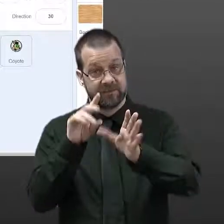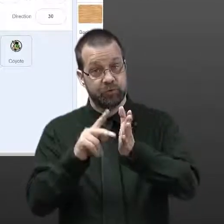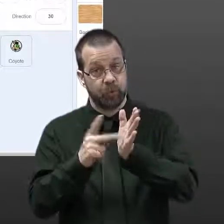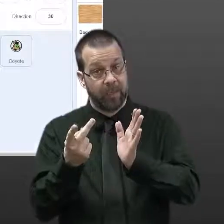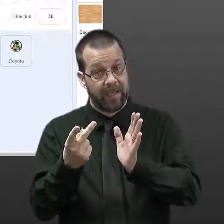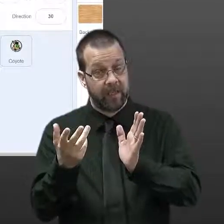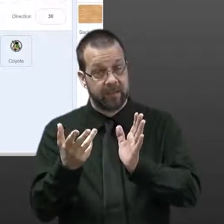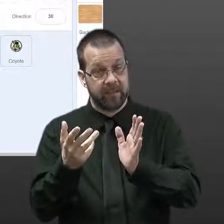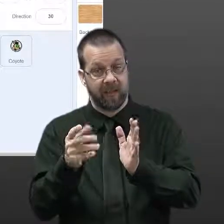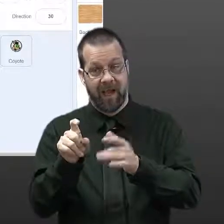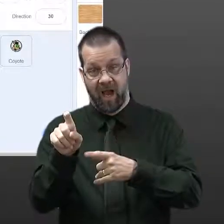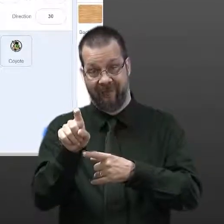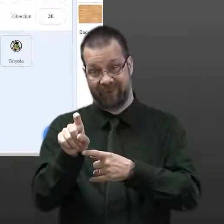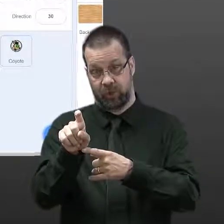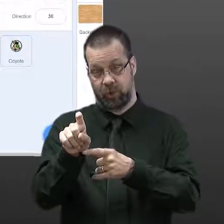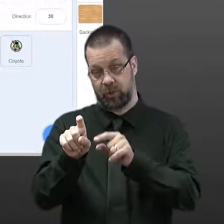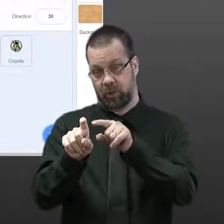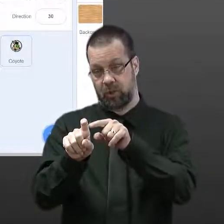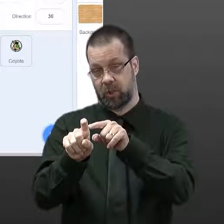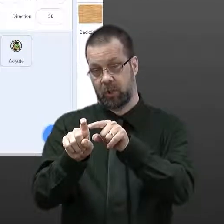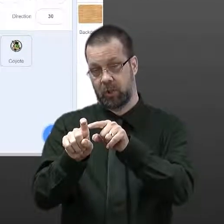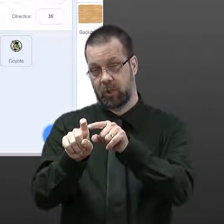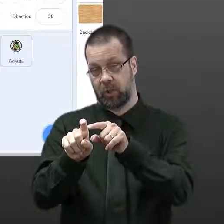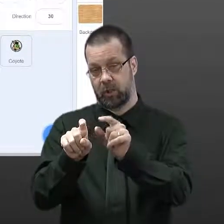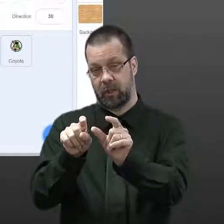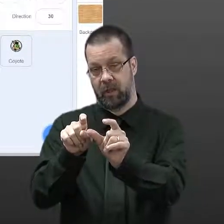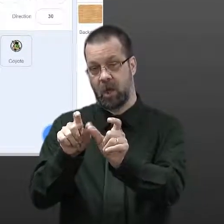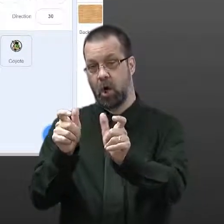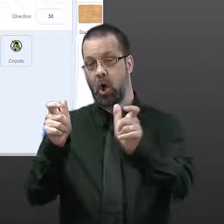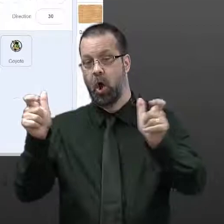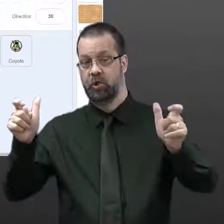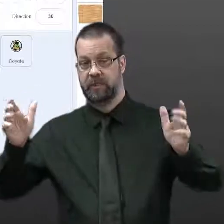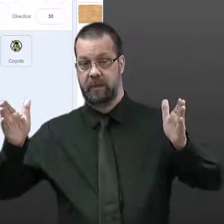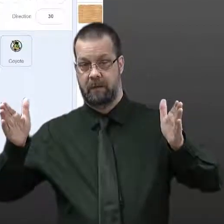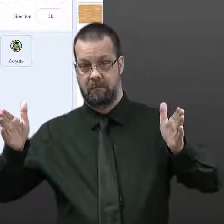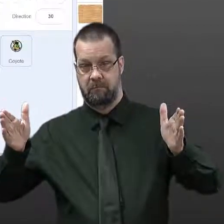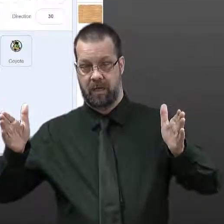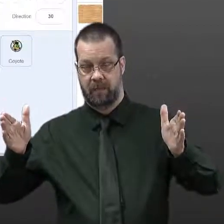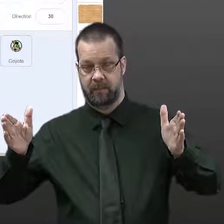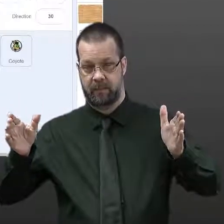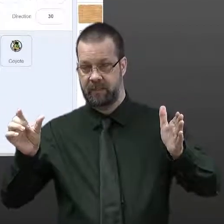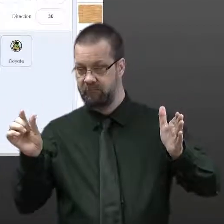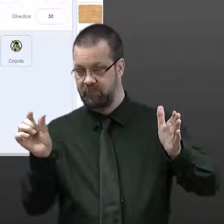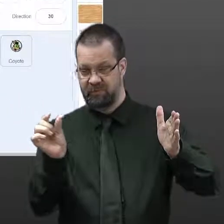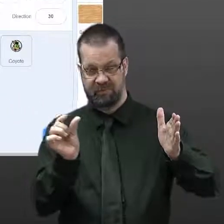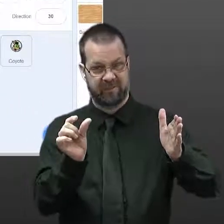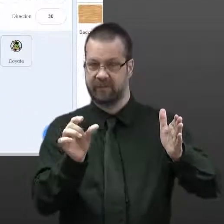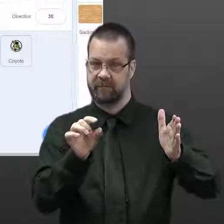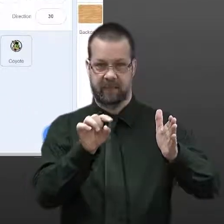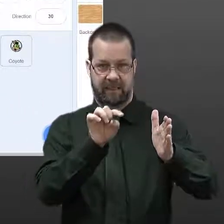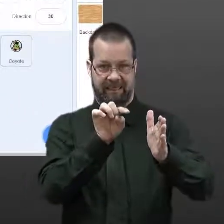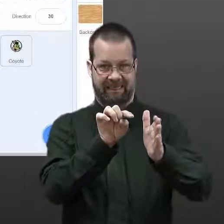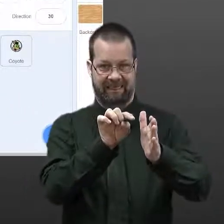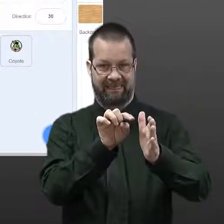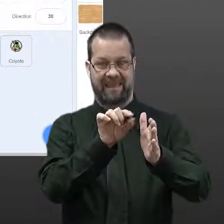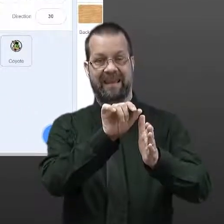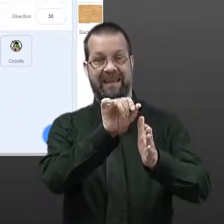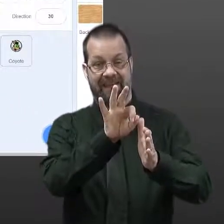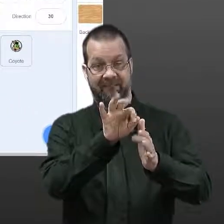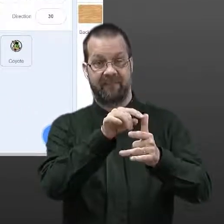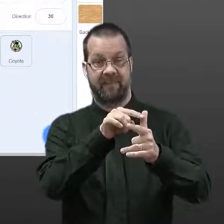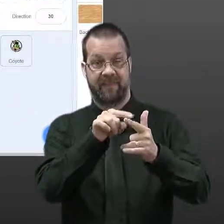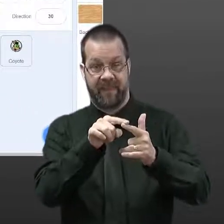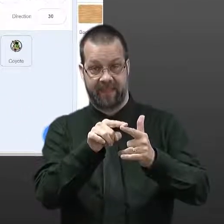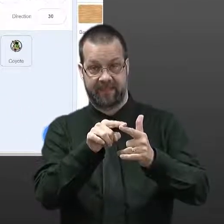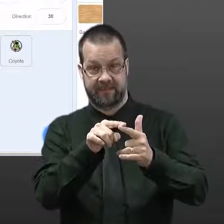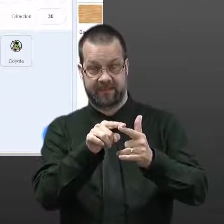you're duplicating, you are hovering over the largest block that you want. So in this case, it's